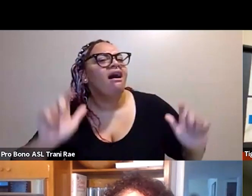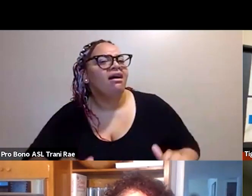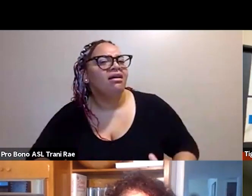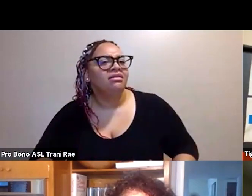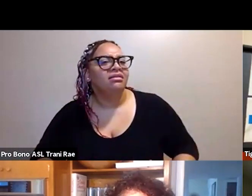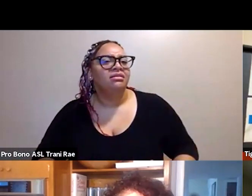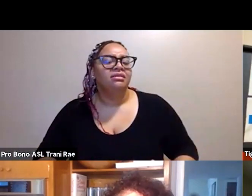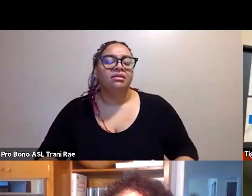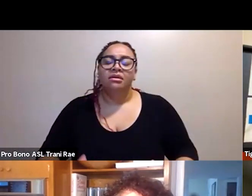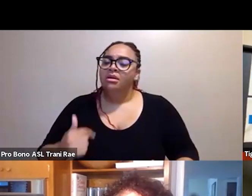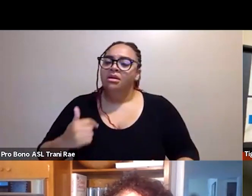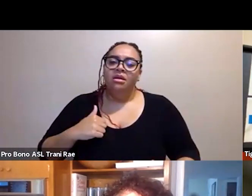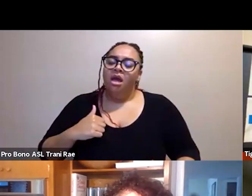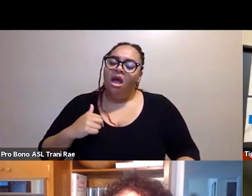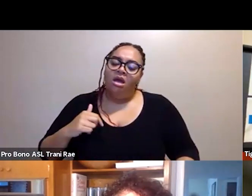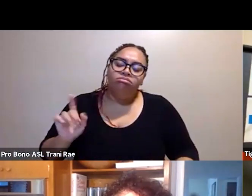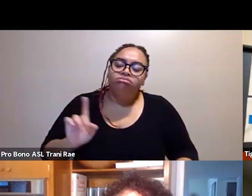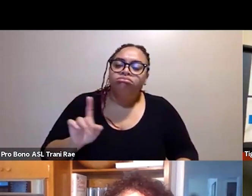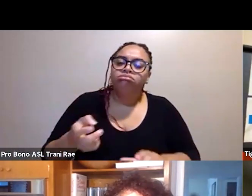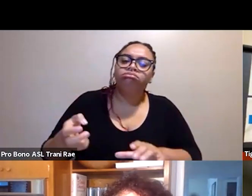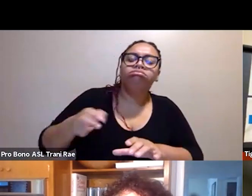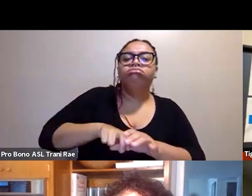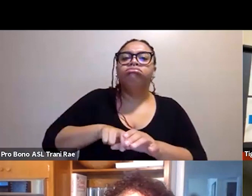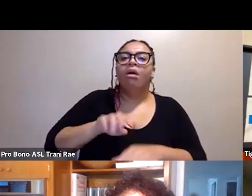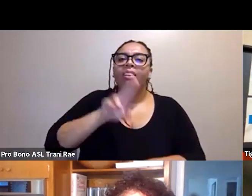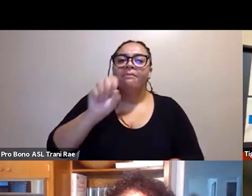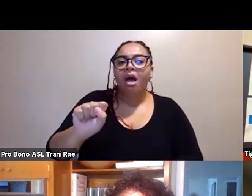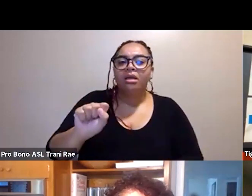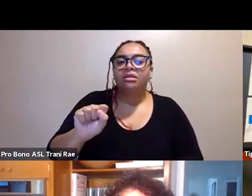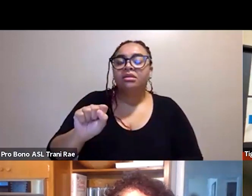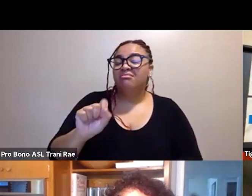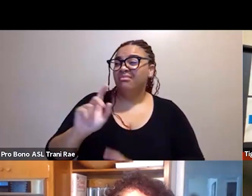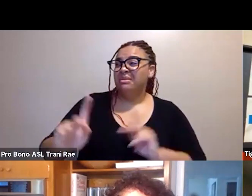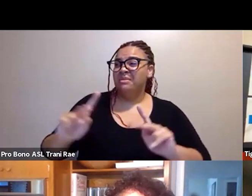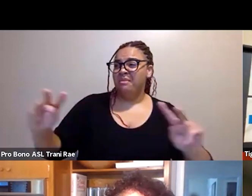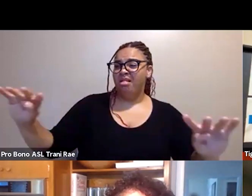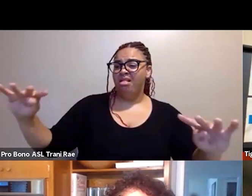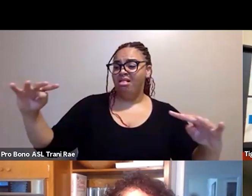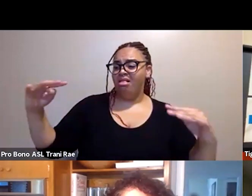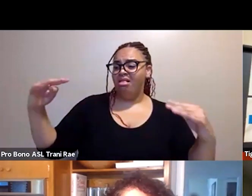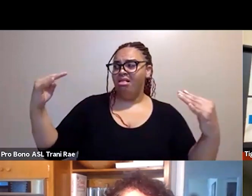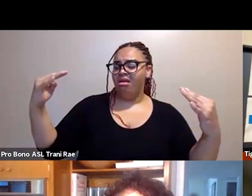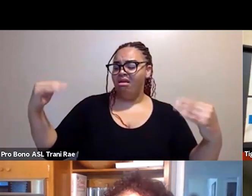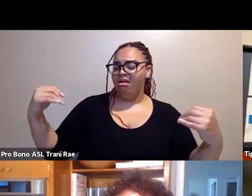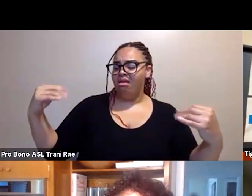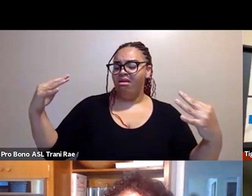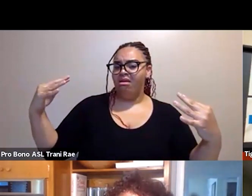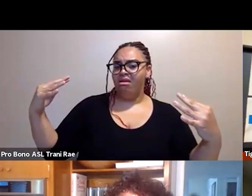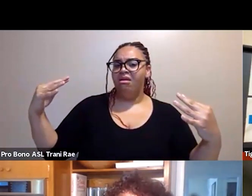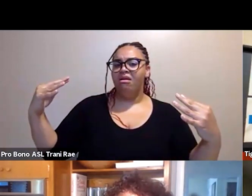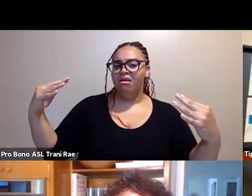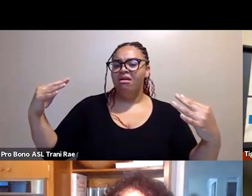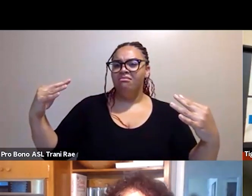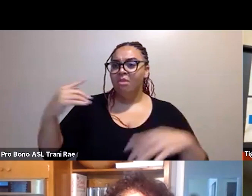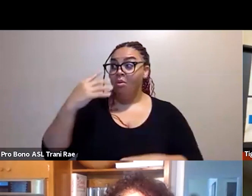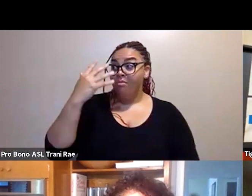Manage to get on the bus, to face the machine gun glares of judgment for taking up too